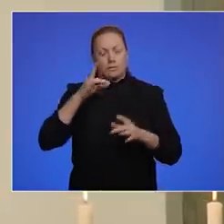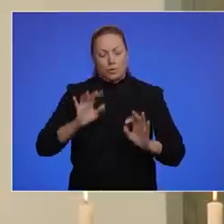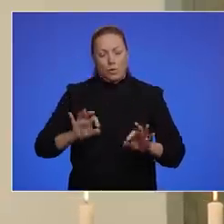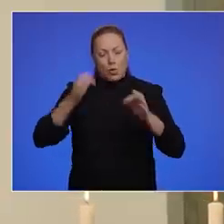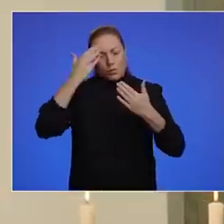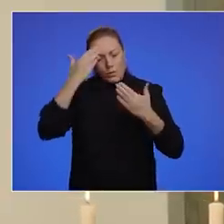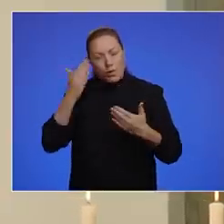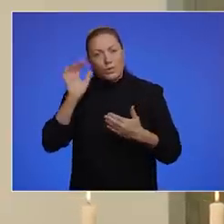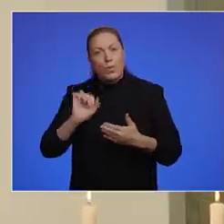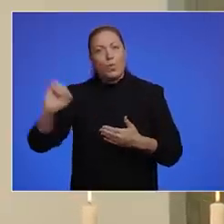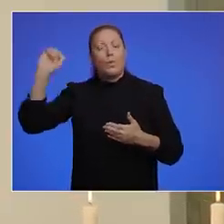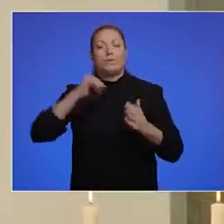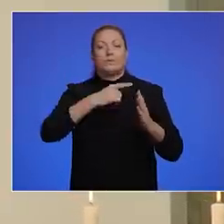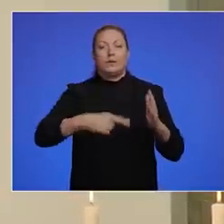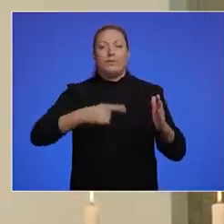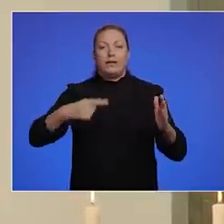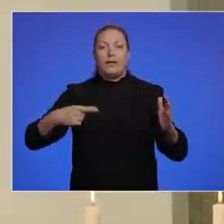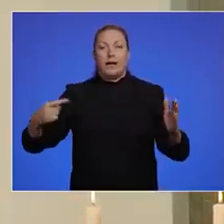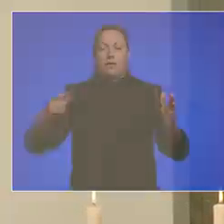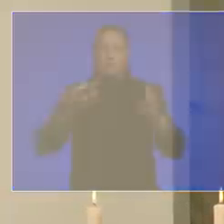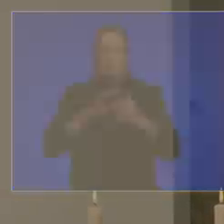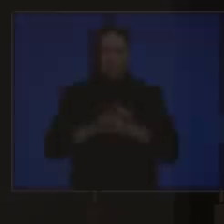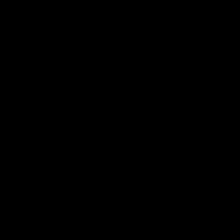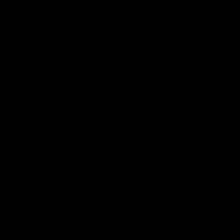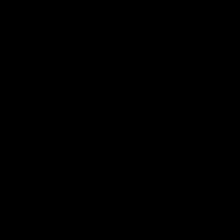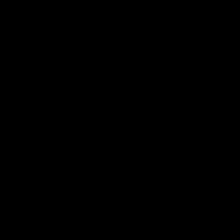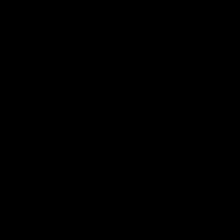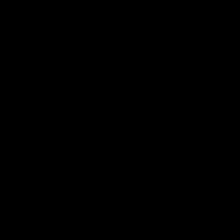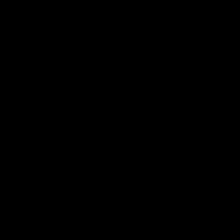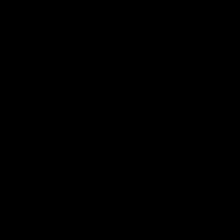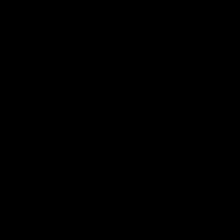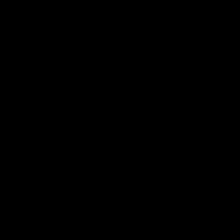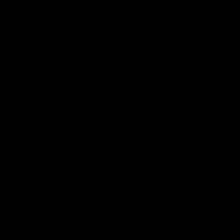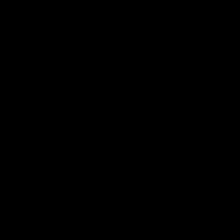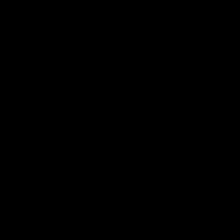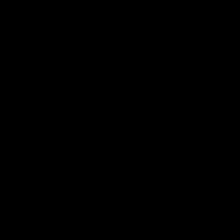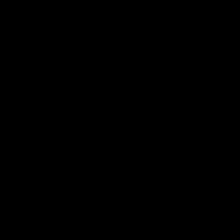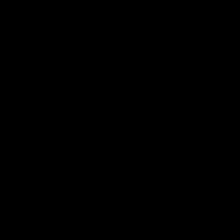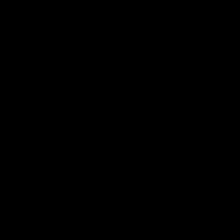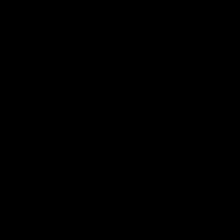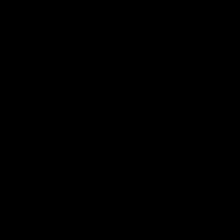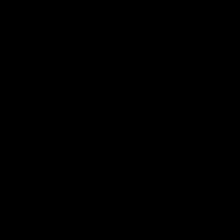All glory and honour is yours Forever and ever Amen